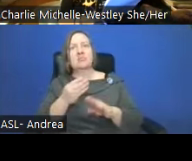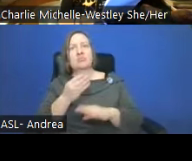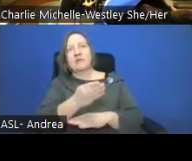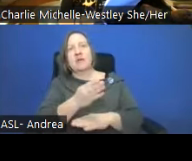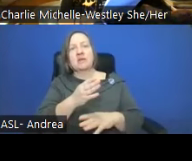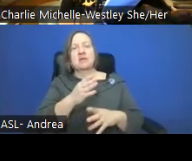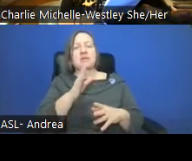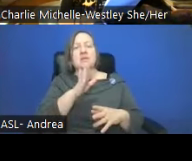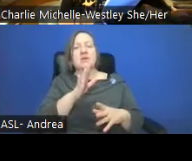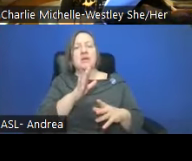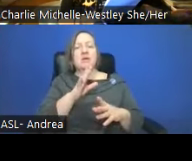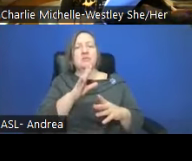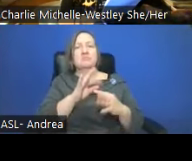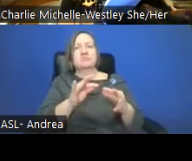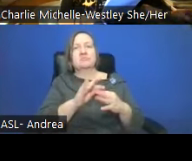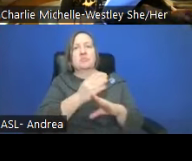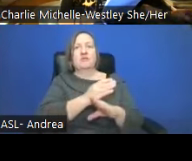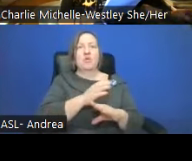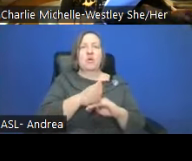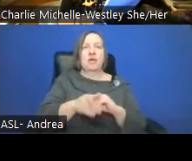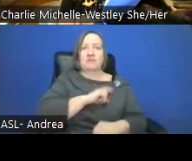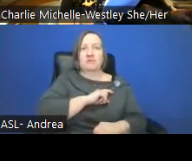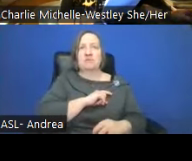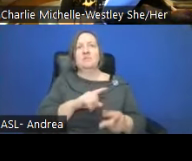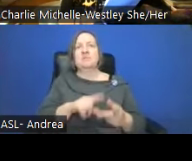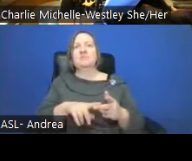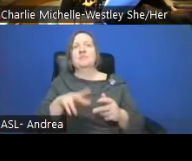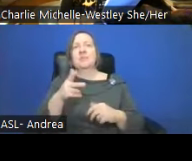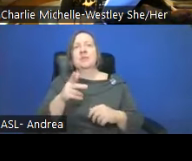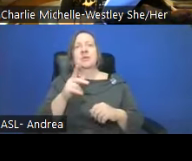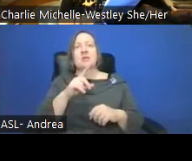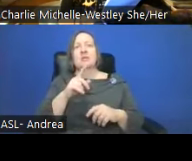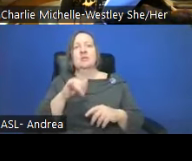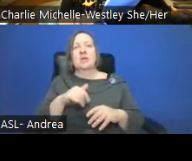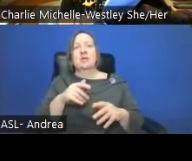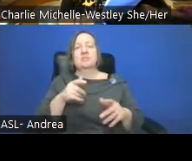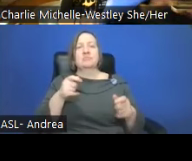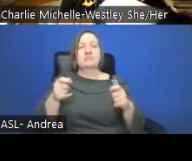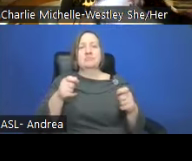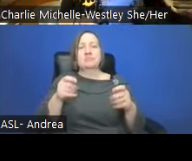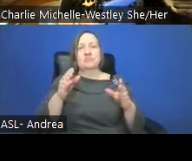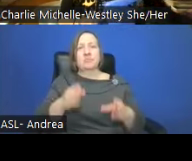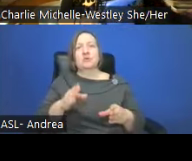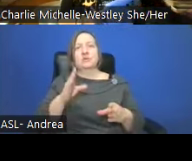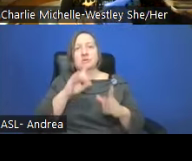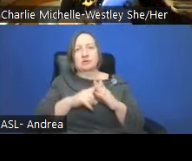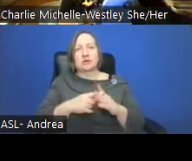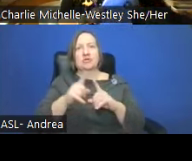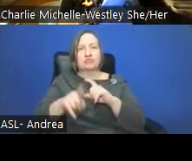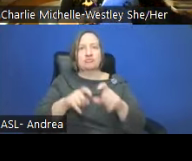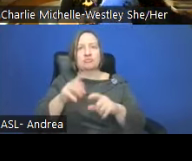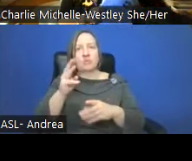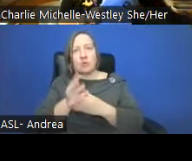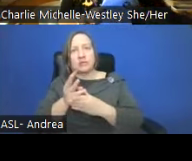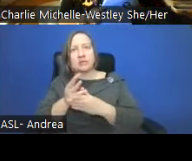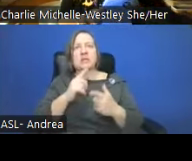officer. 3, the presiding individual begins questions of witnesses followed by other panel members. 4, board staff can ask questions at